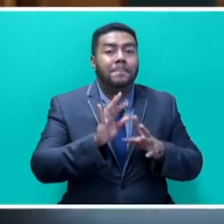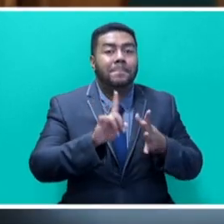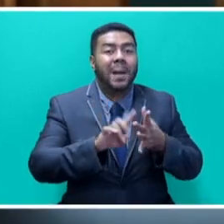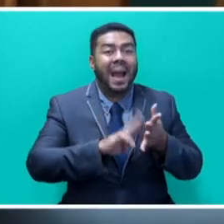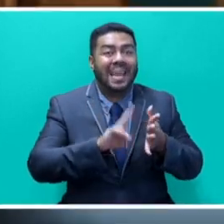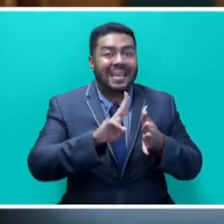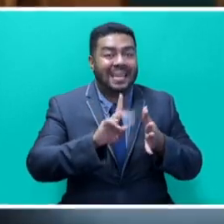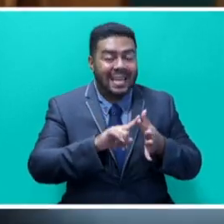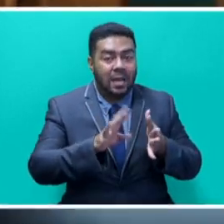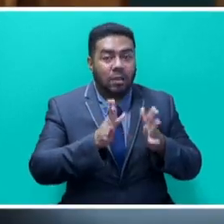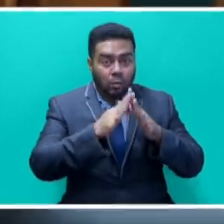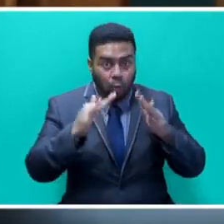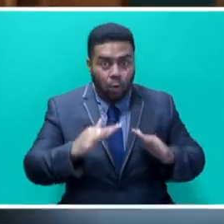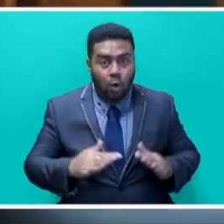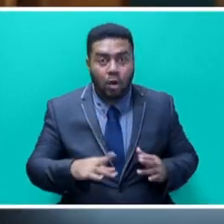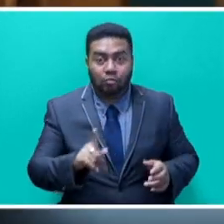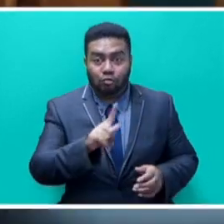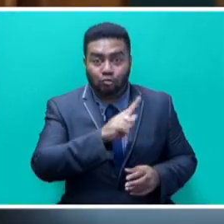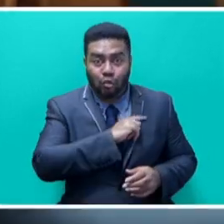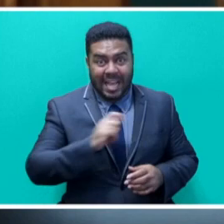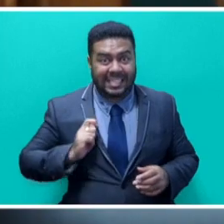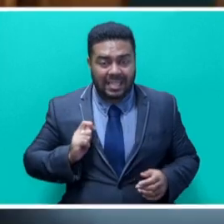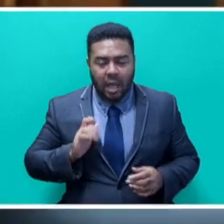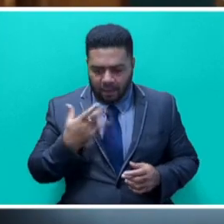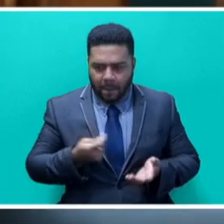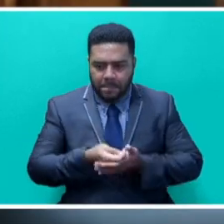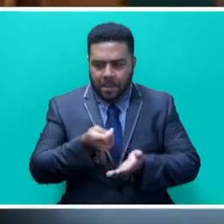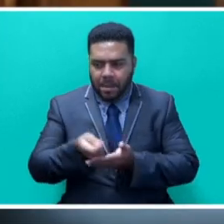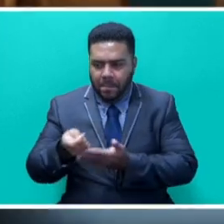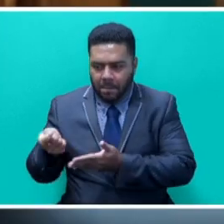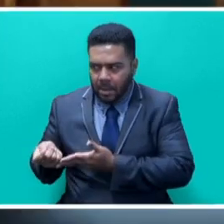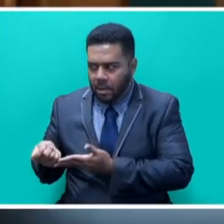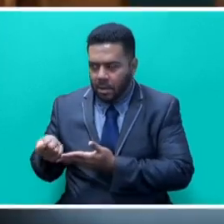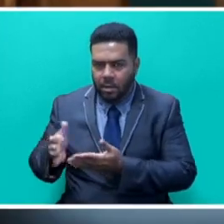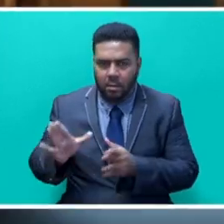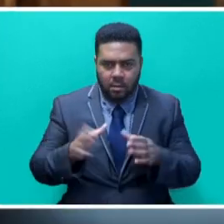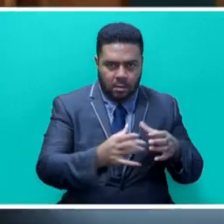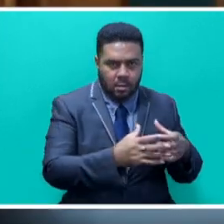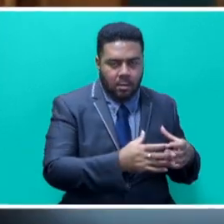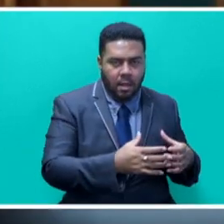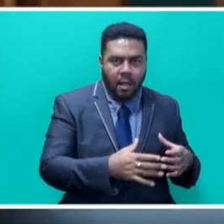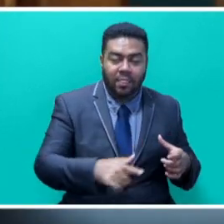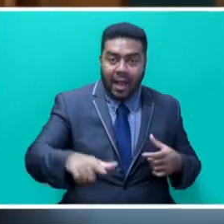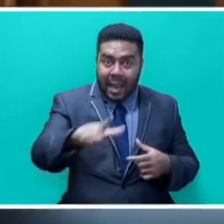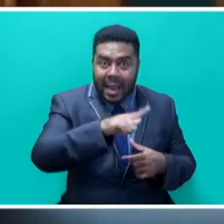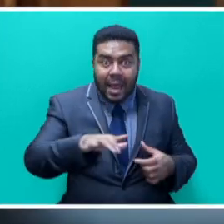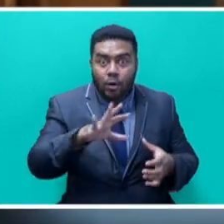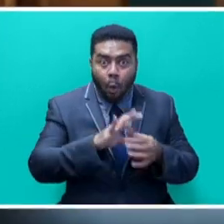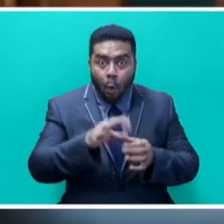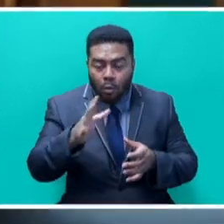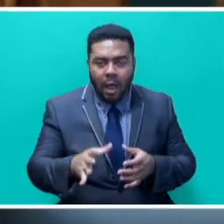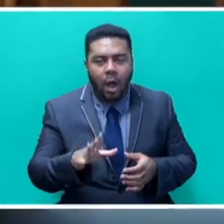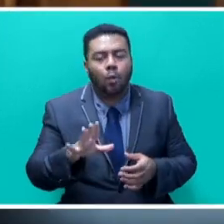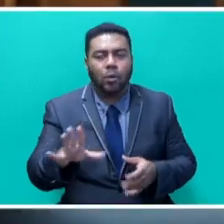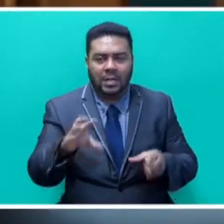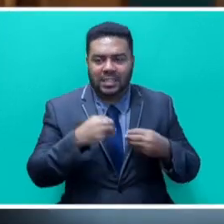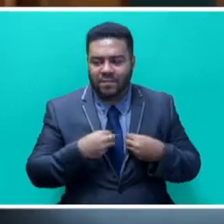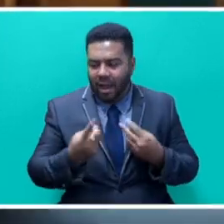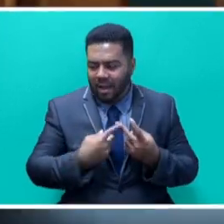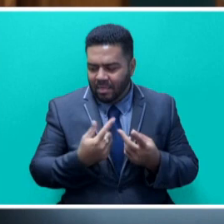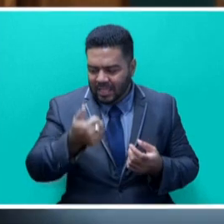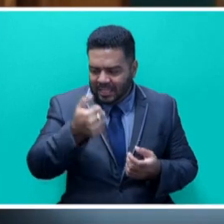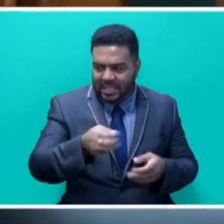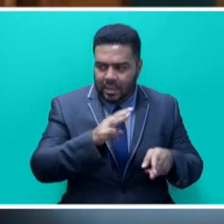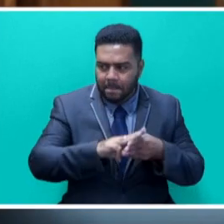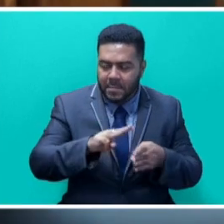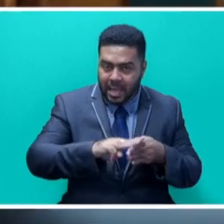dividends. This year, Mr. Speaker, the landowners will receive another $6 million, making it a